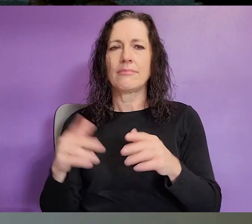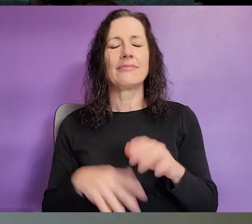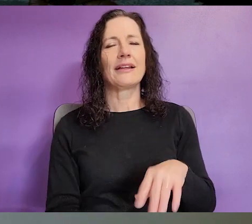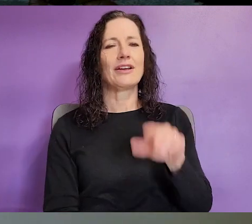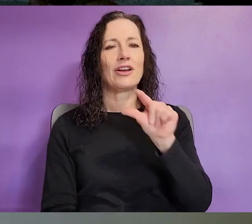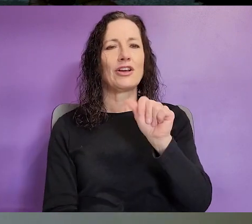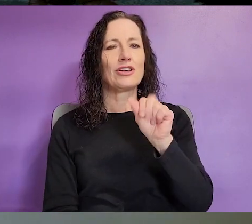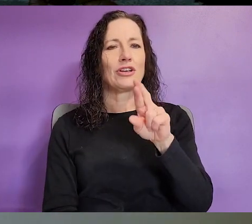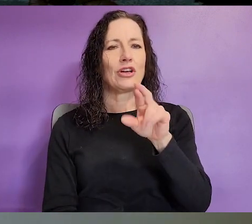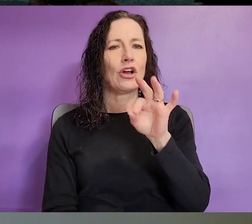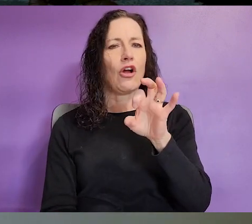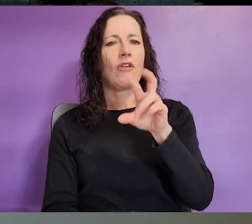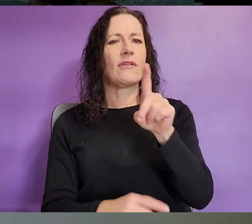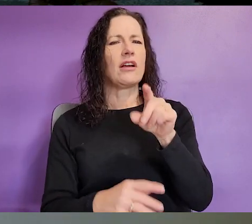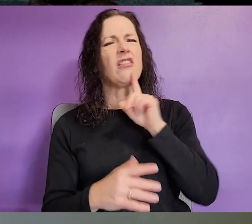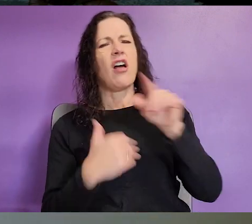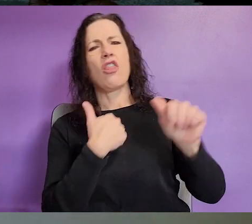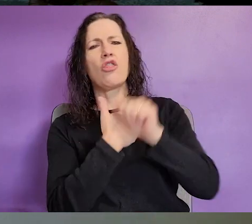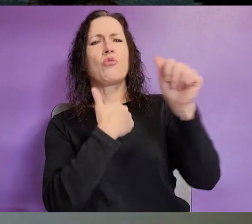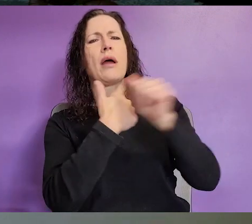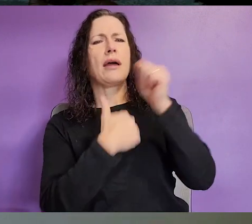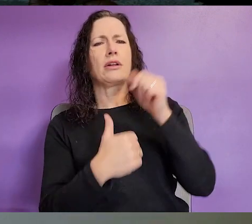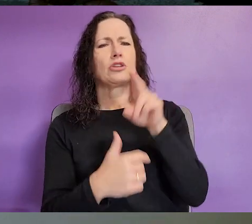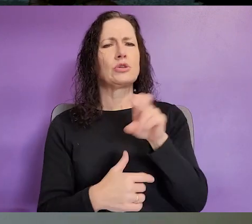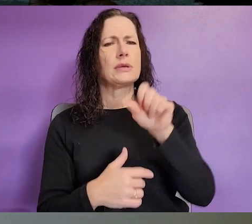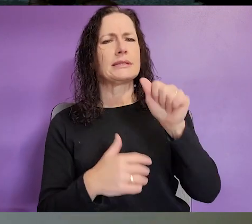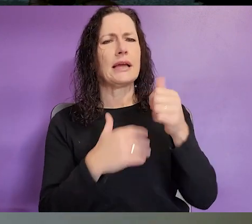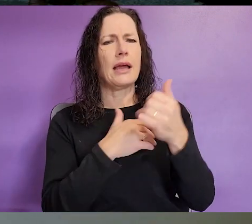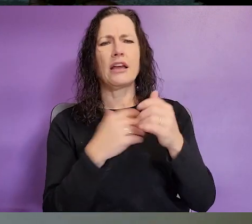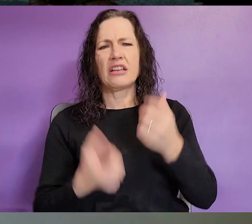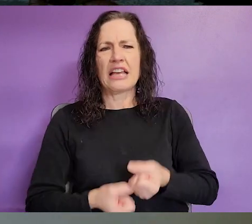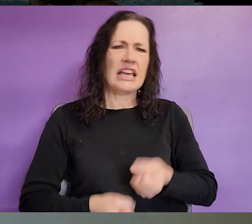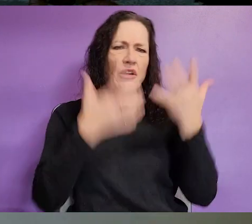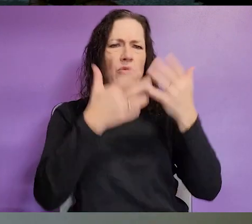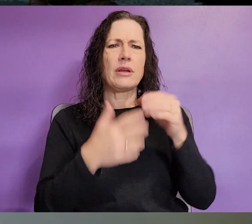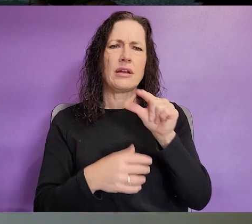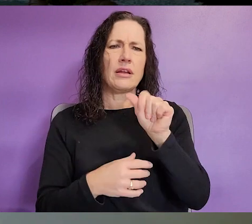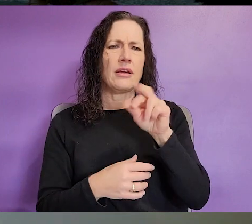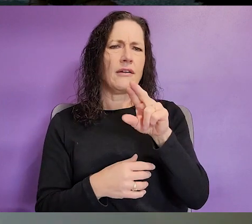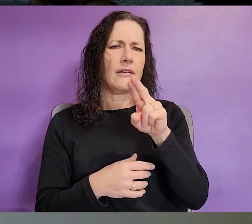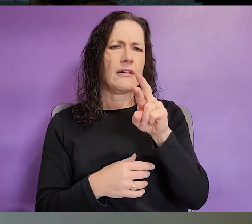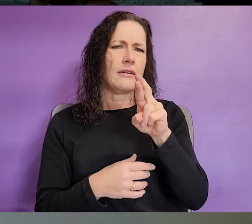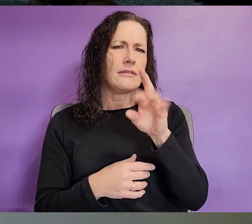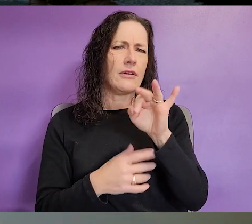Garfield was a threat to the United States and the Republican Party. Get rid of him.